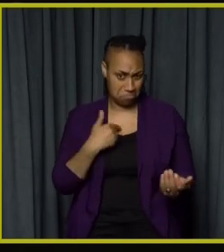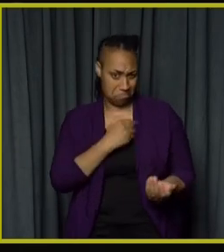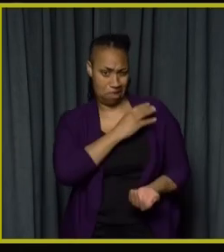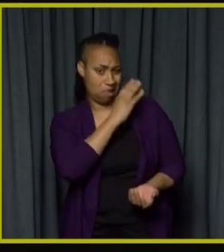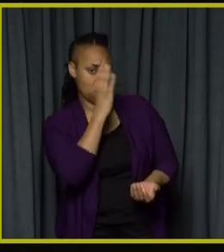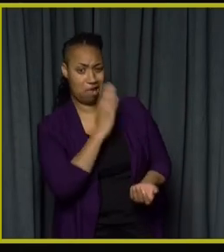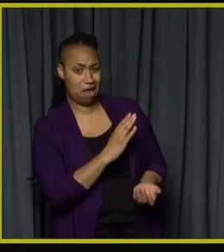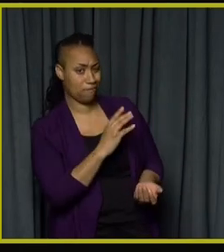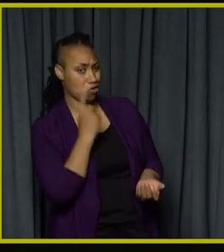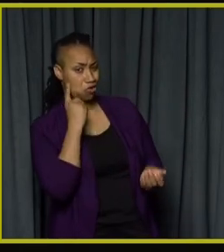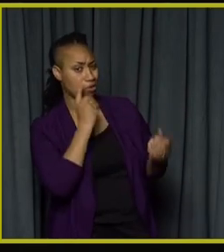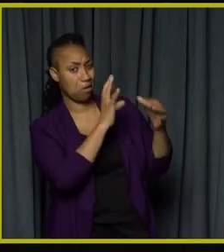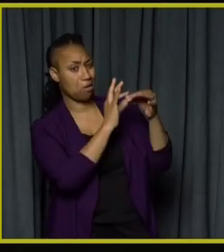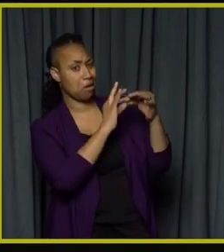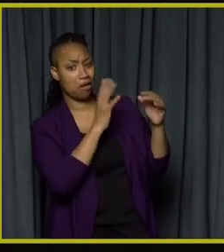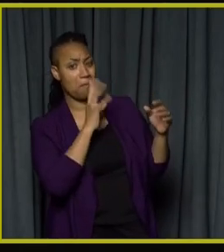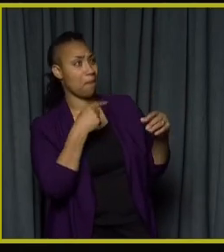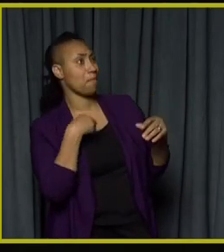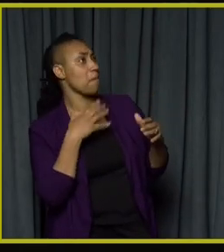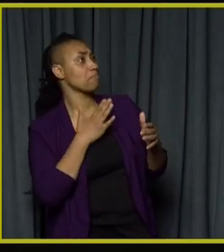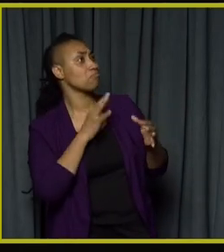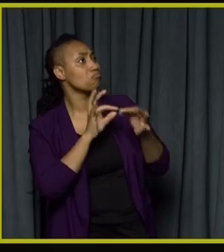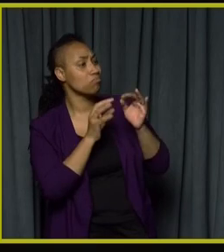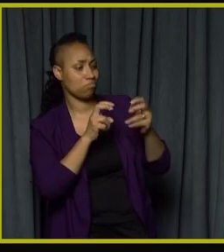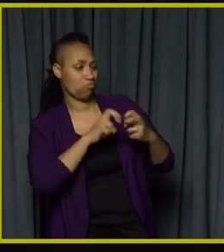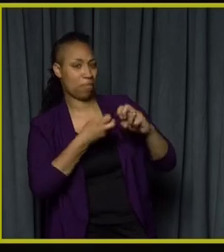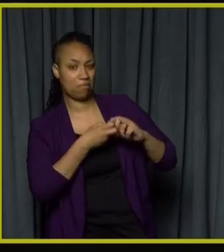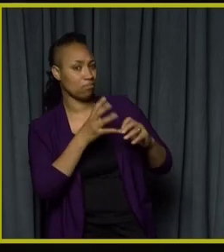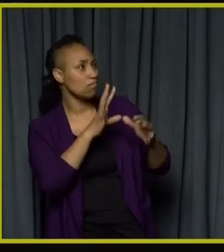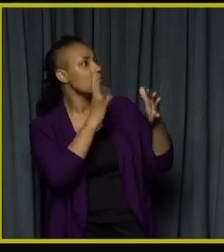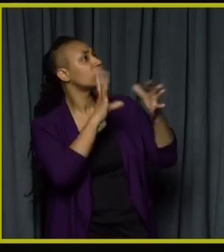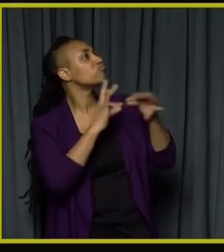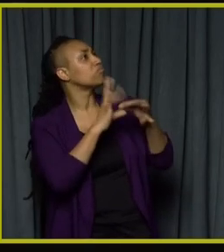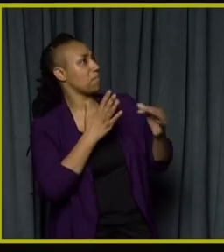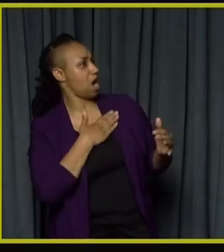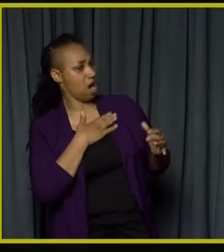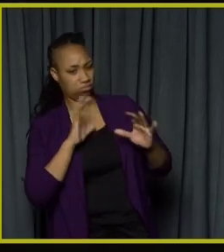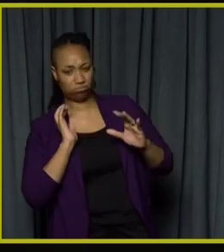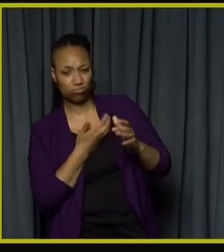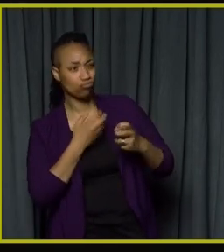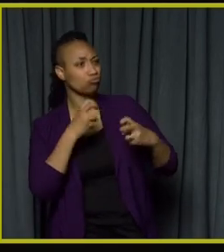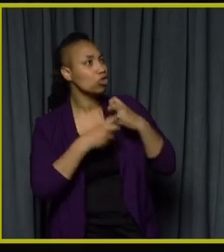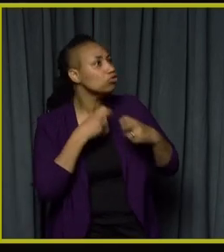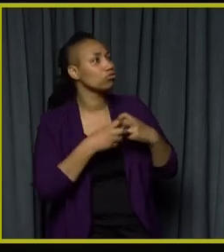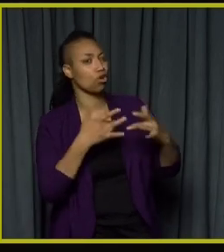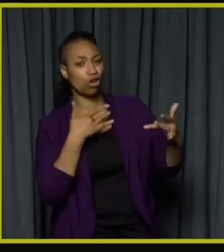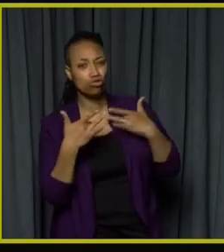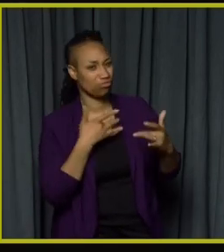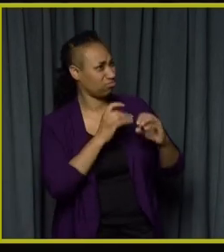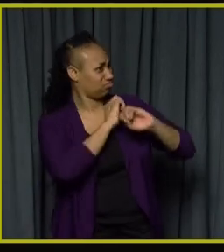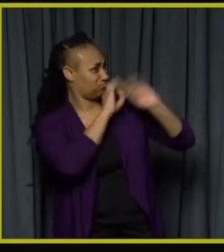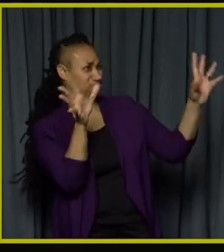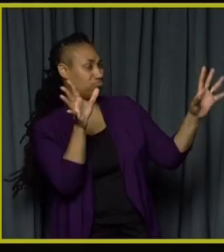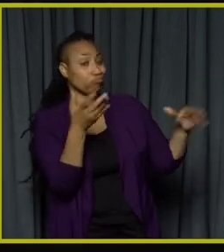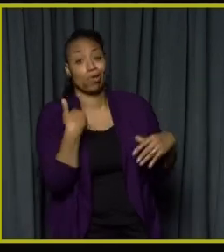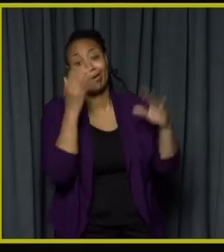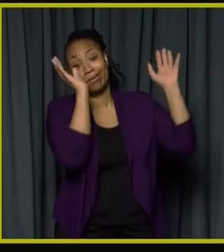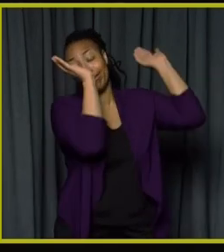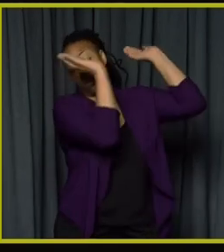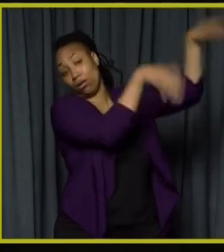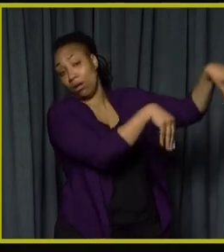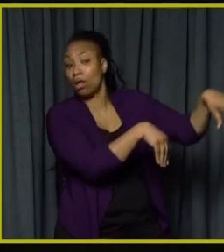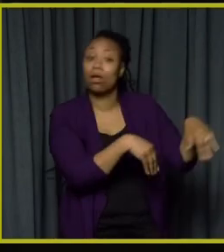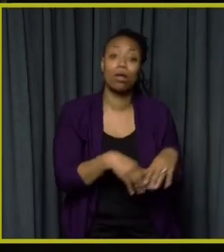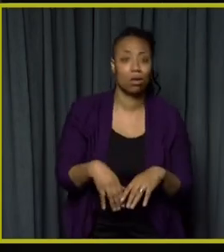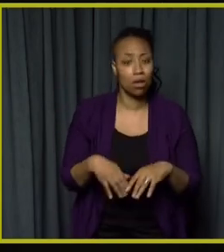their issues of poverty. If we want to change the electorate, if we want to change the political calculus, we have to start